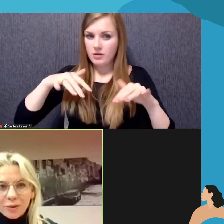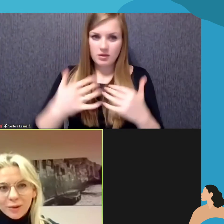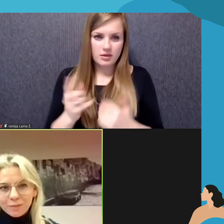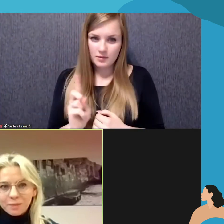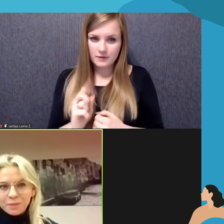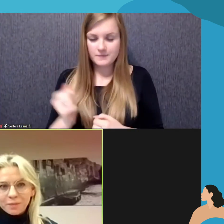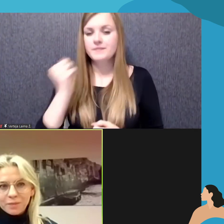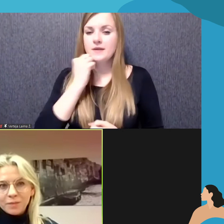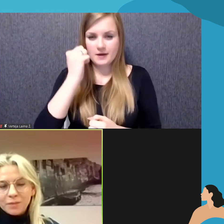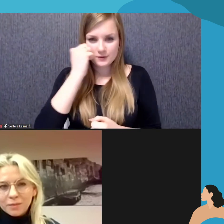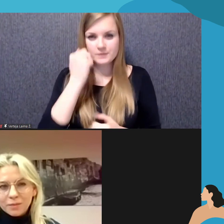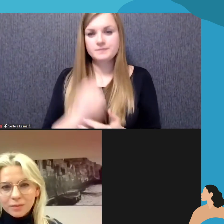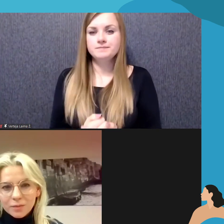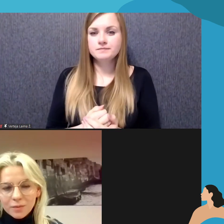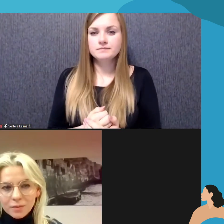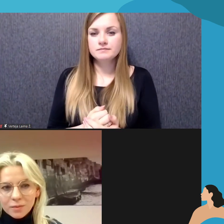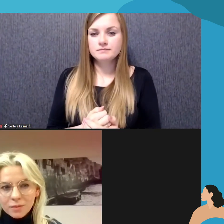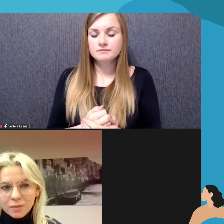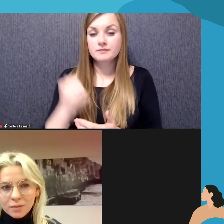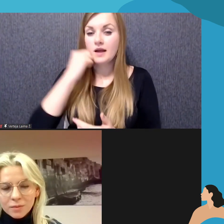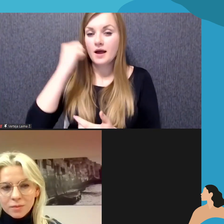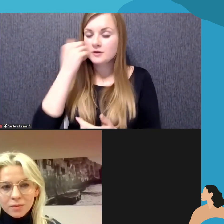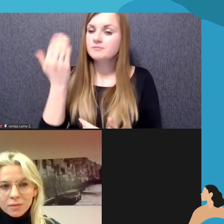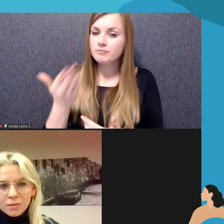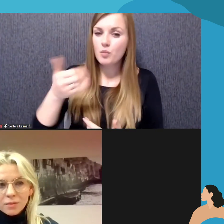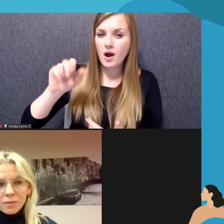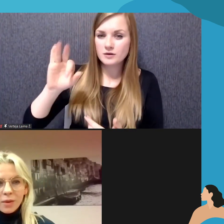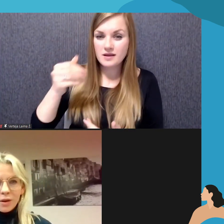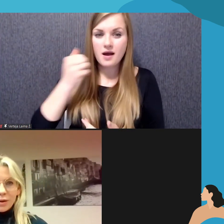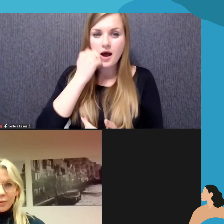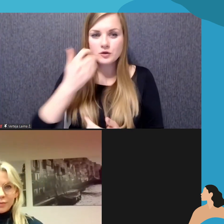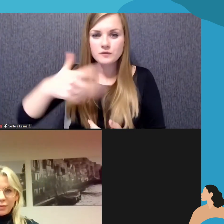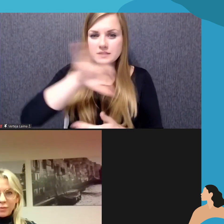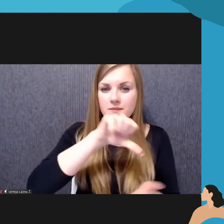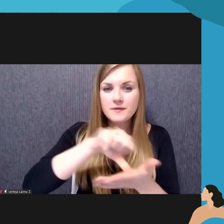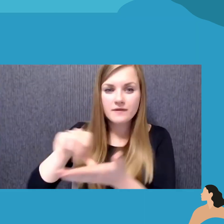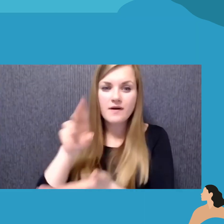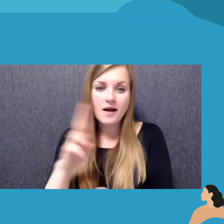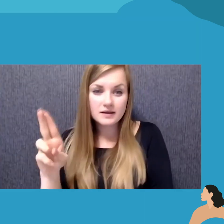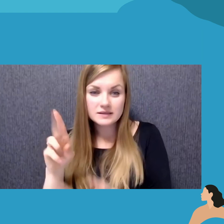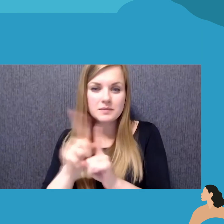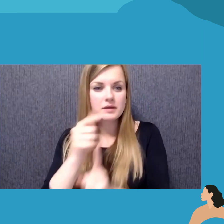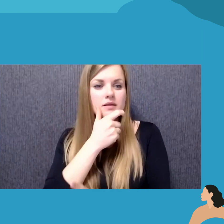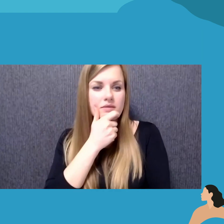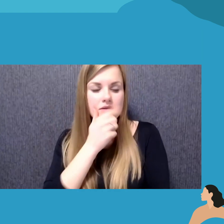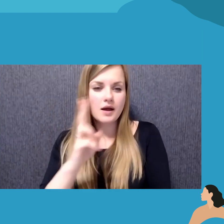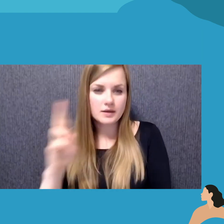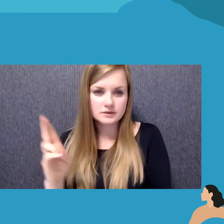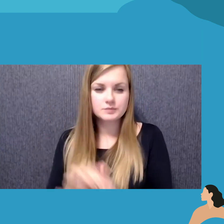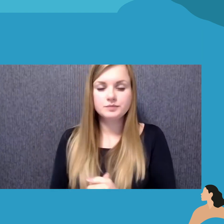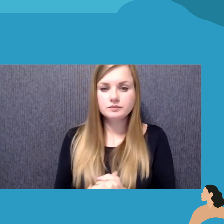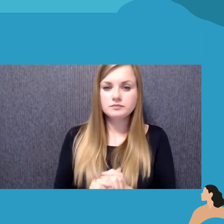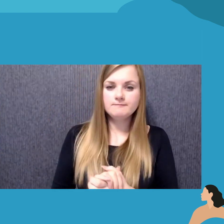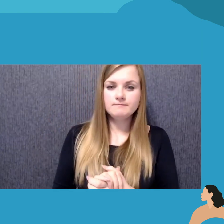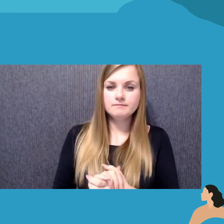produces results. We just have to persevere. Thank you, Ms. Murauskienė. I would like to thank all